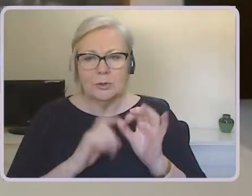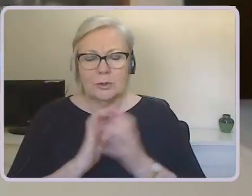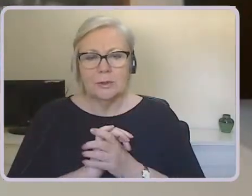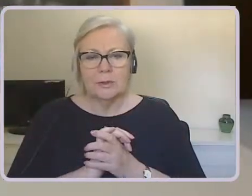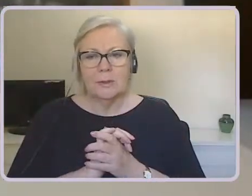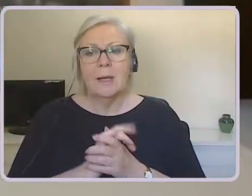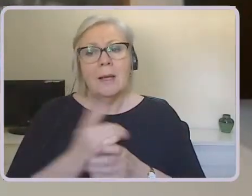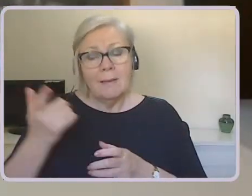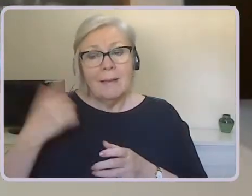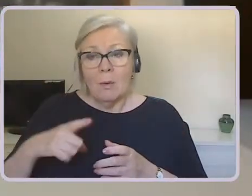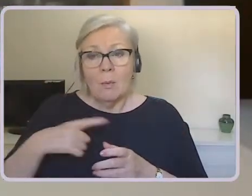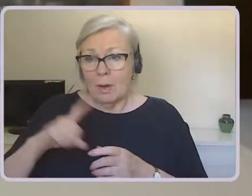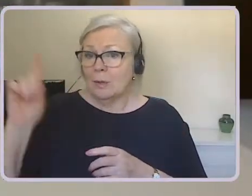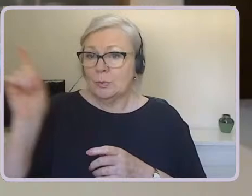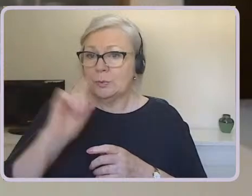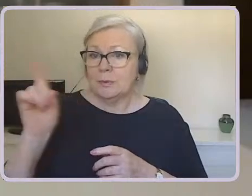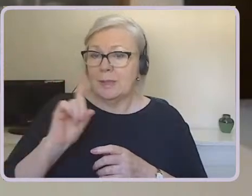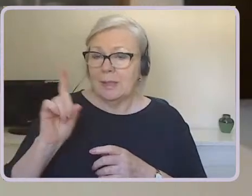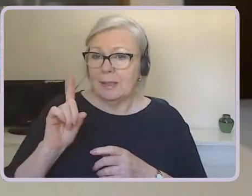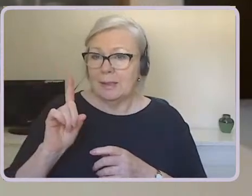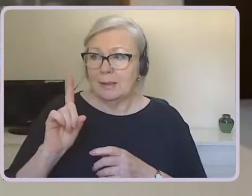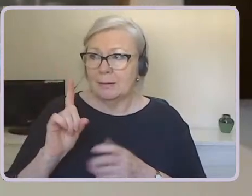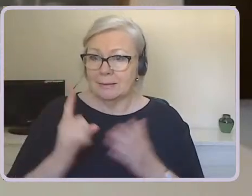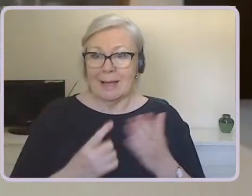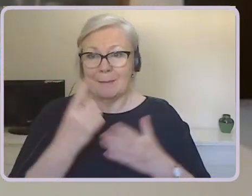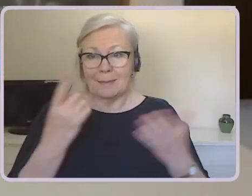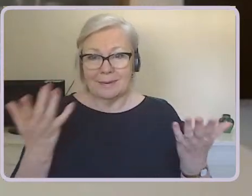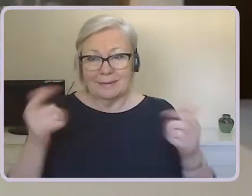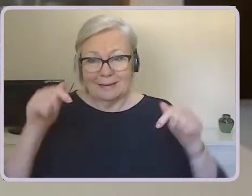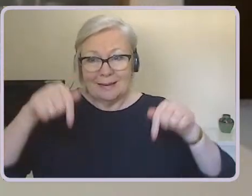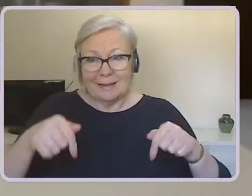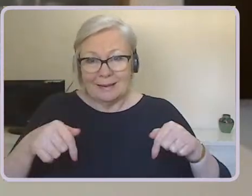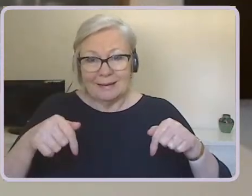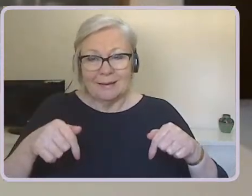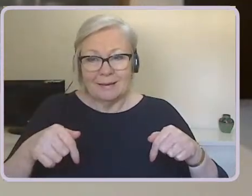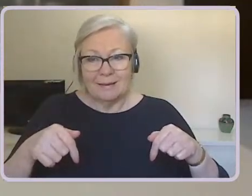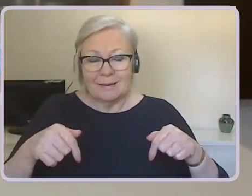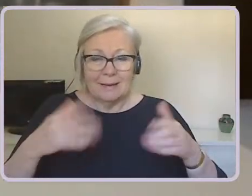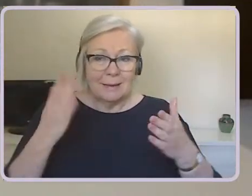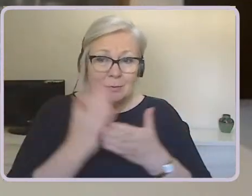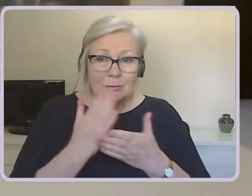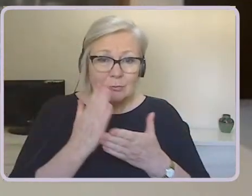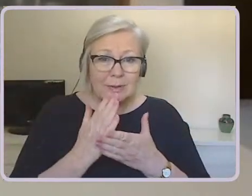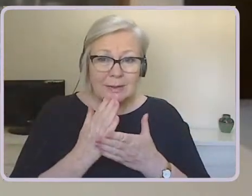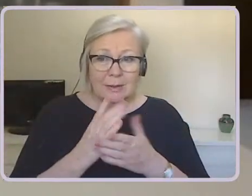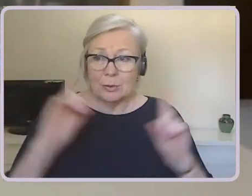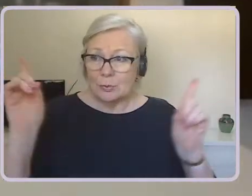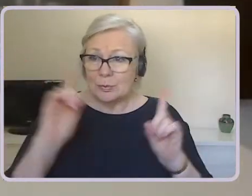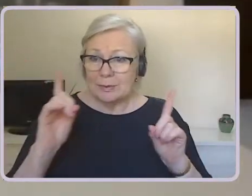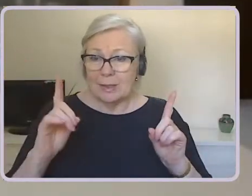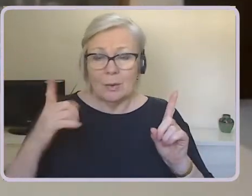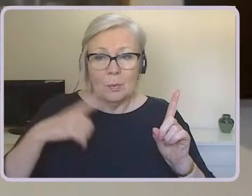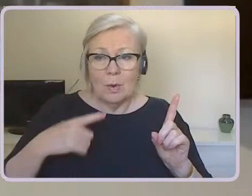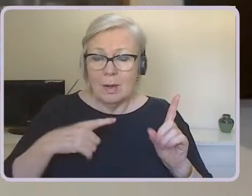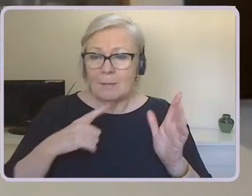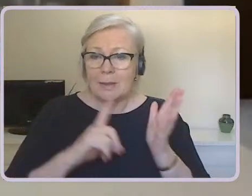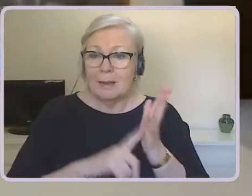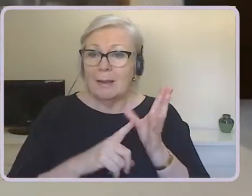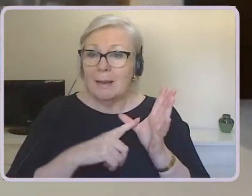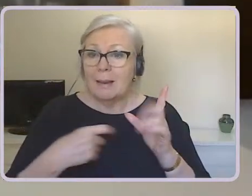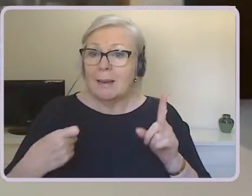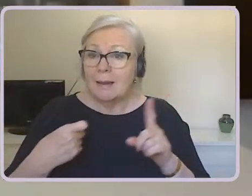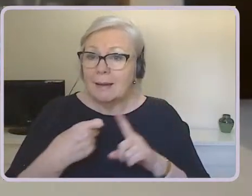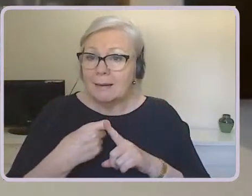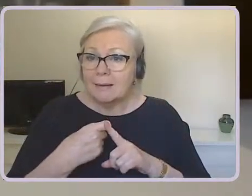today is occurring. Essentially, it's occurring because there's been a lack at